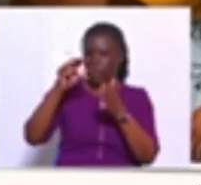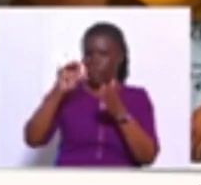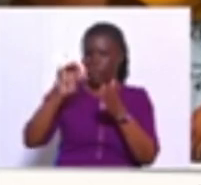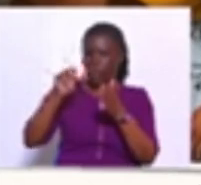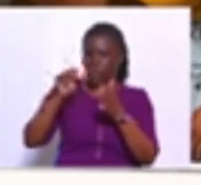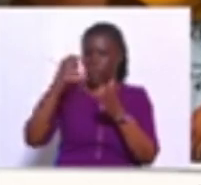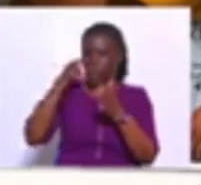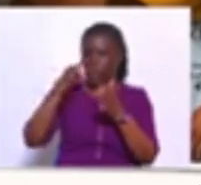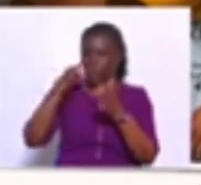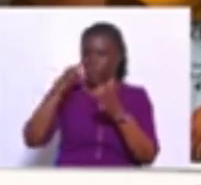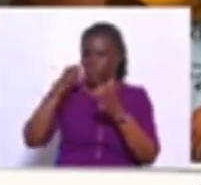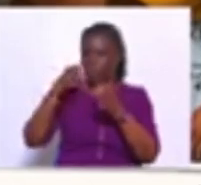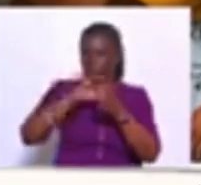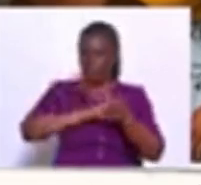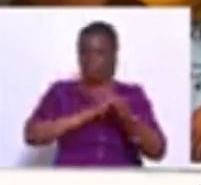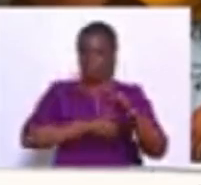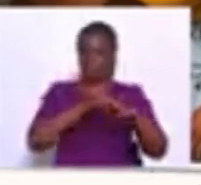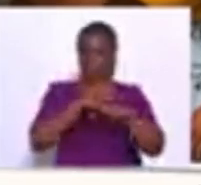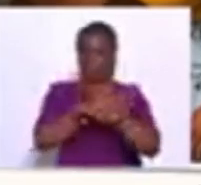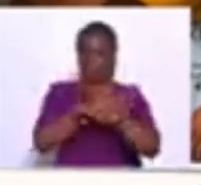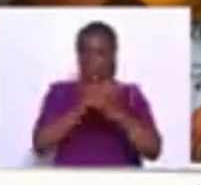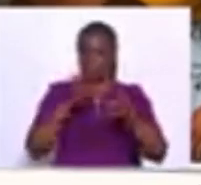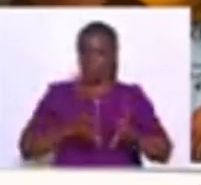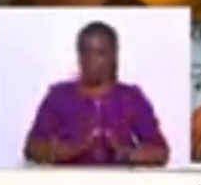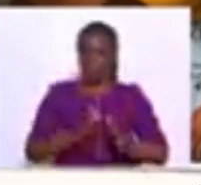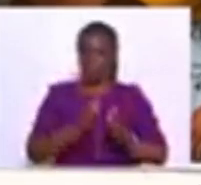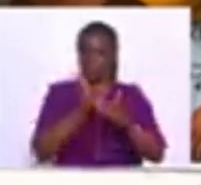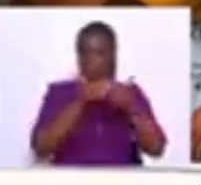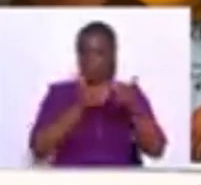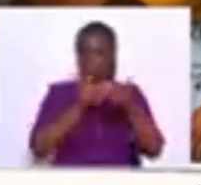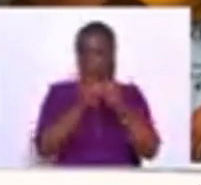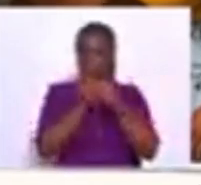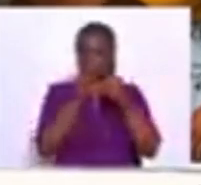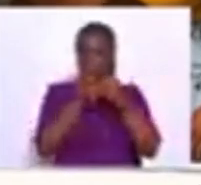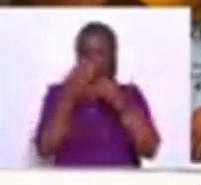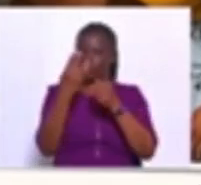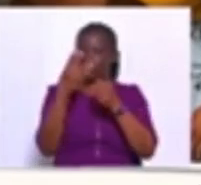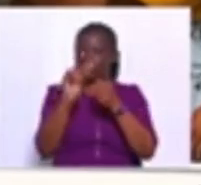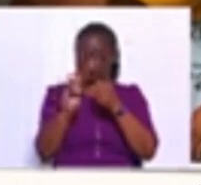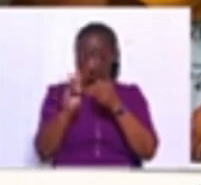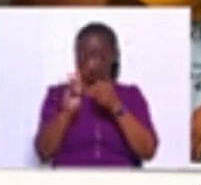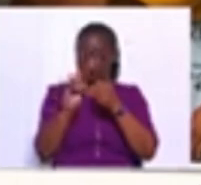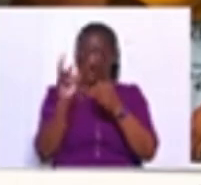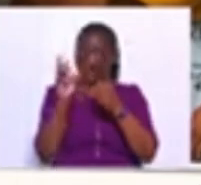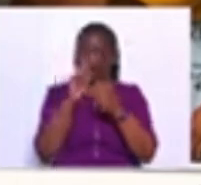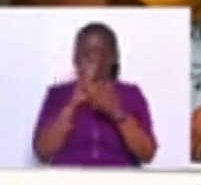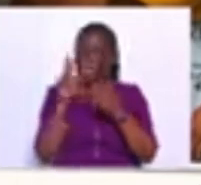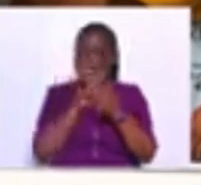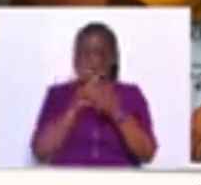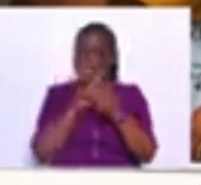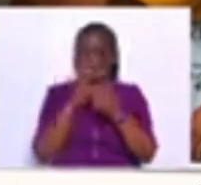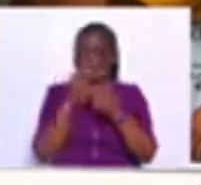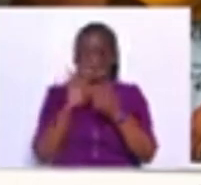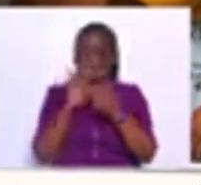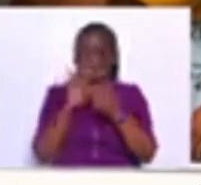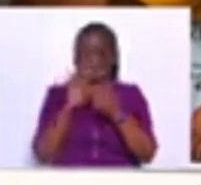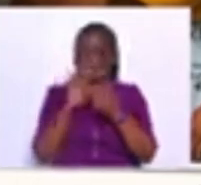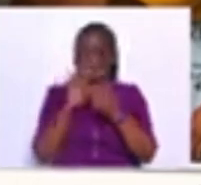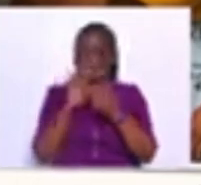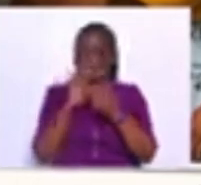were born before 1940, their risk of breast cancer by the age of 50 is